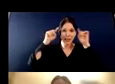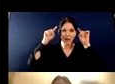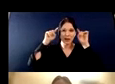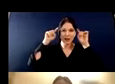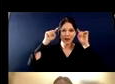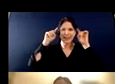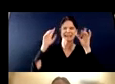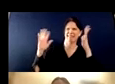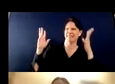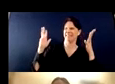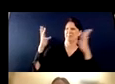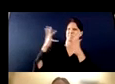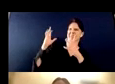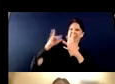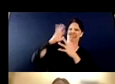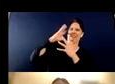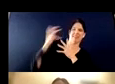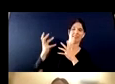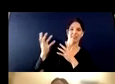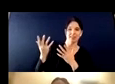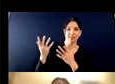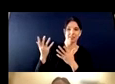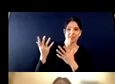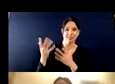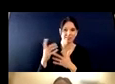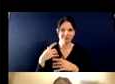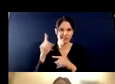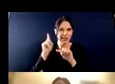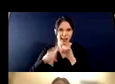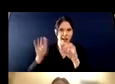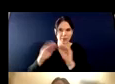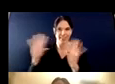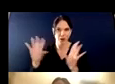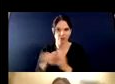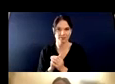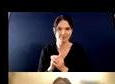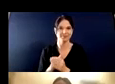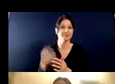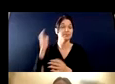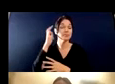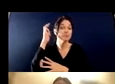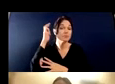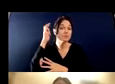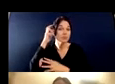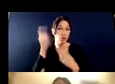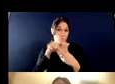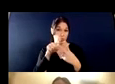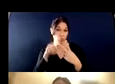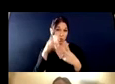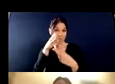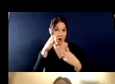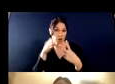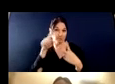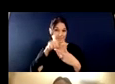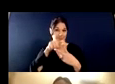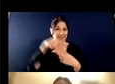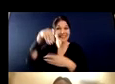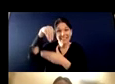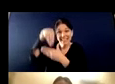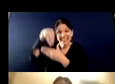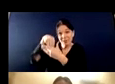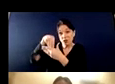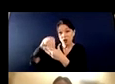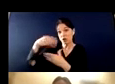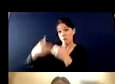indiscriminate. A cochlear implant has two parts, the internal processor and the